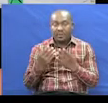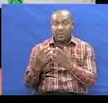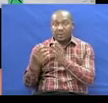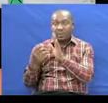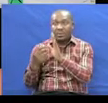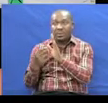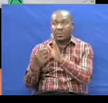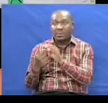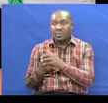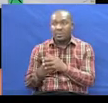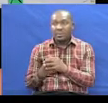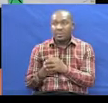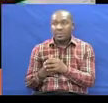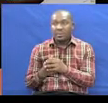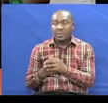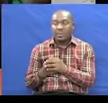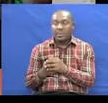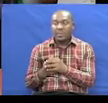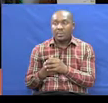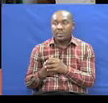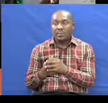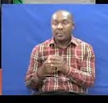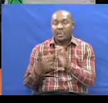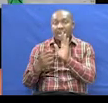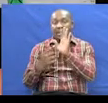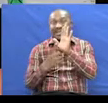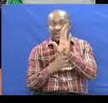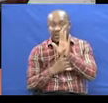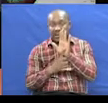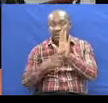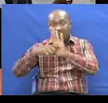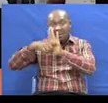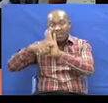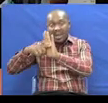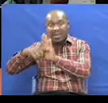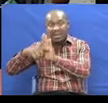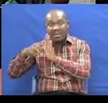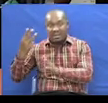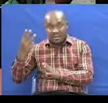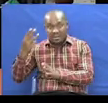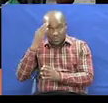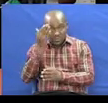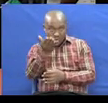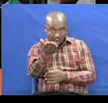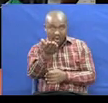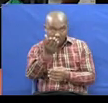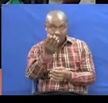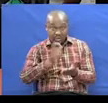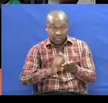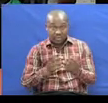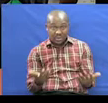pupils? Yes, it will be 3. So already equation